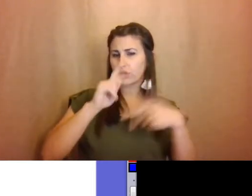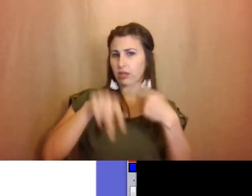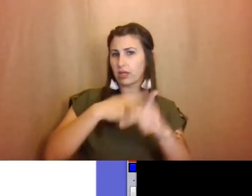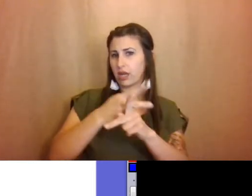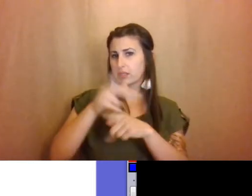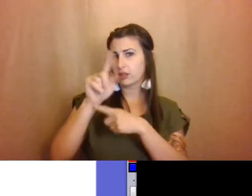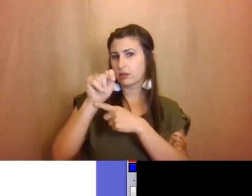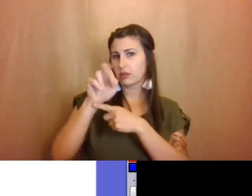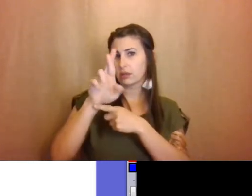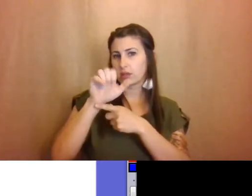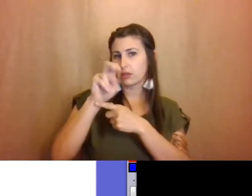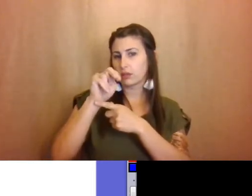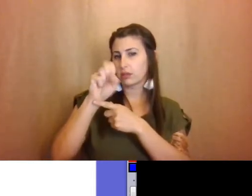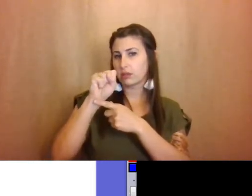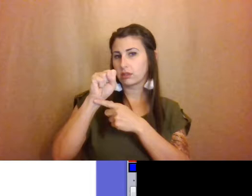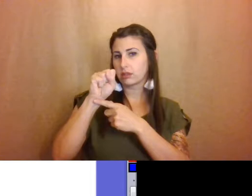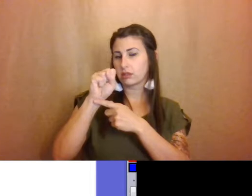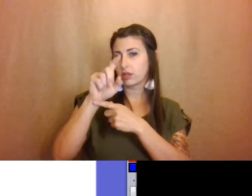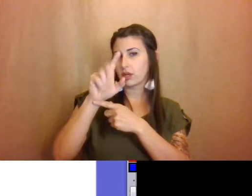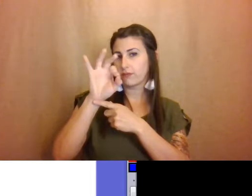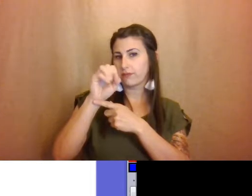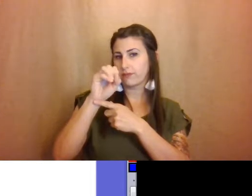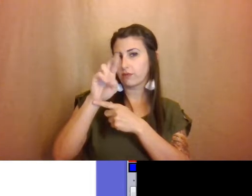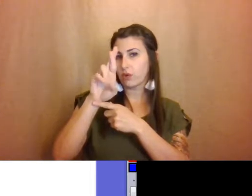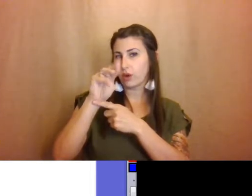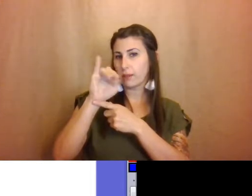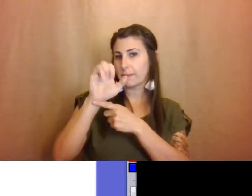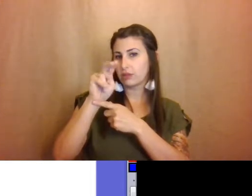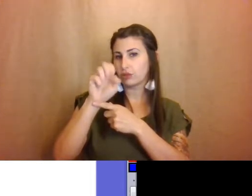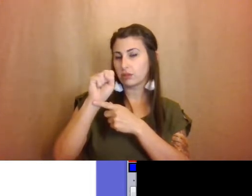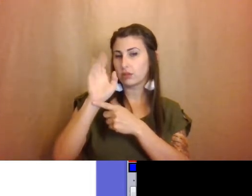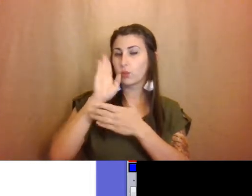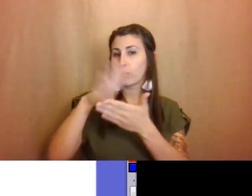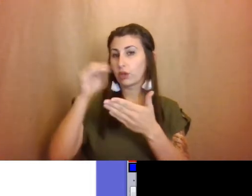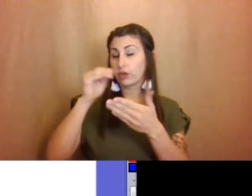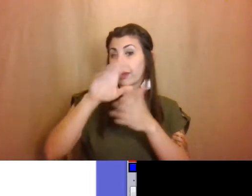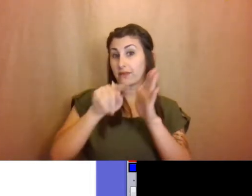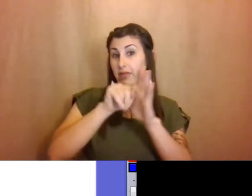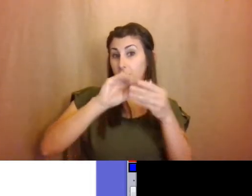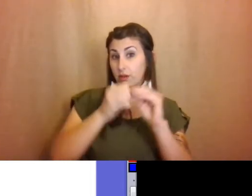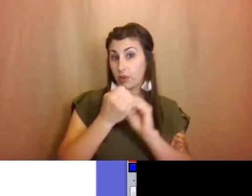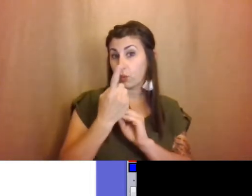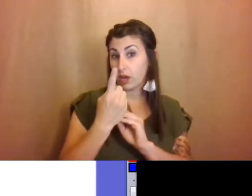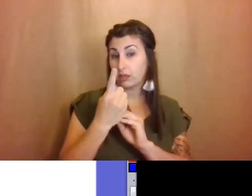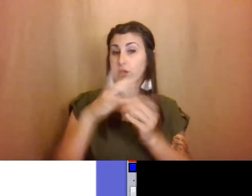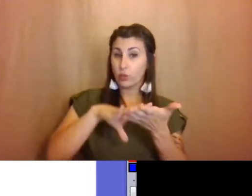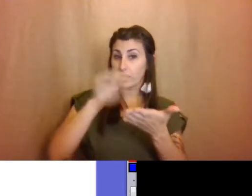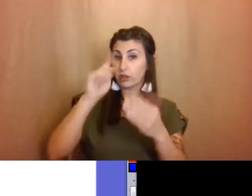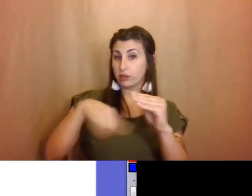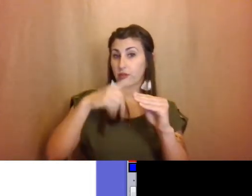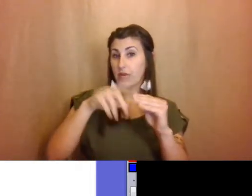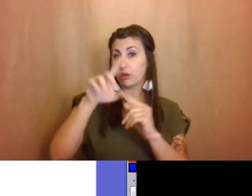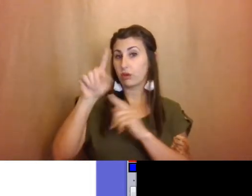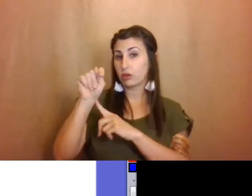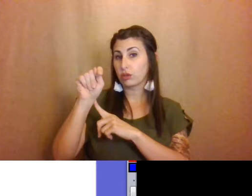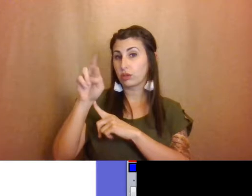we are going to be learning. So transformations, it's what you do with an image if we give it